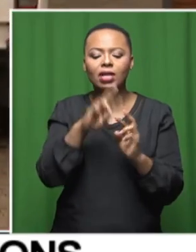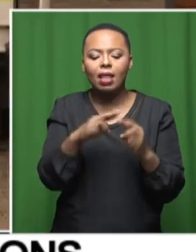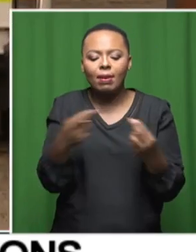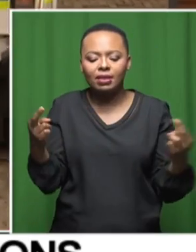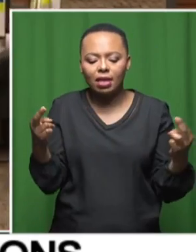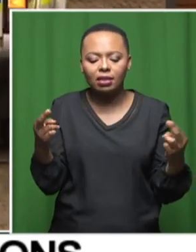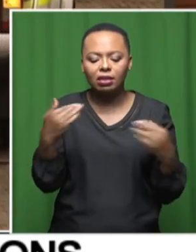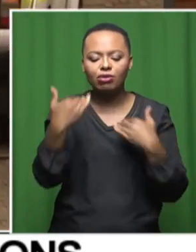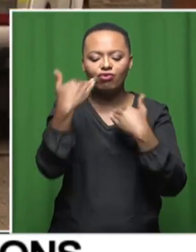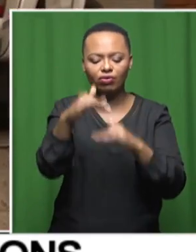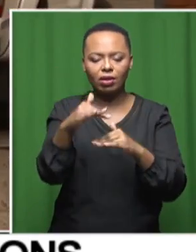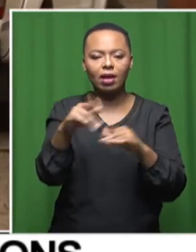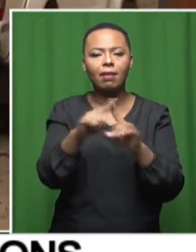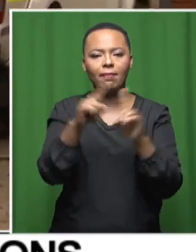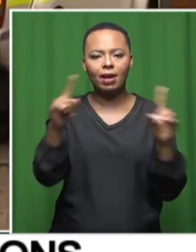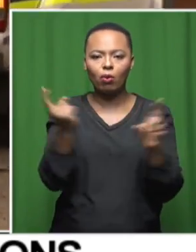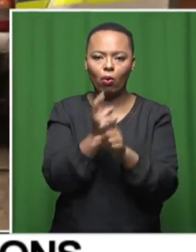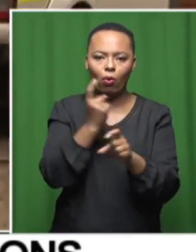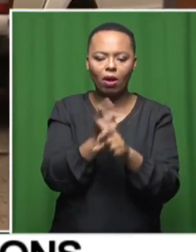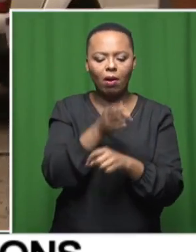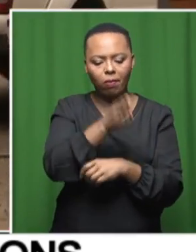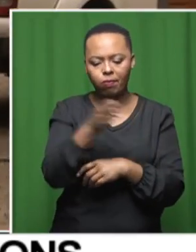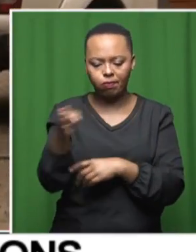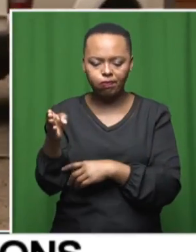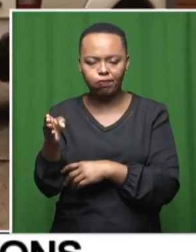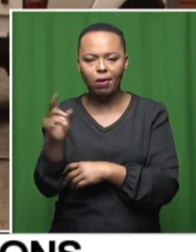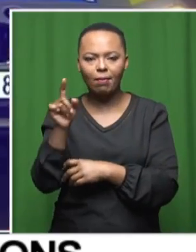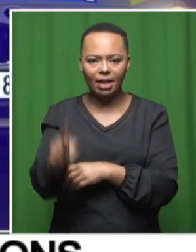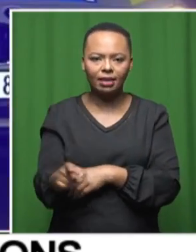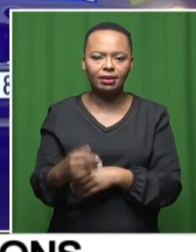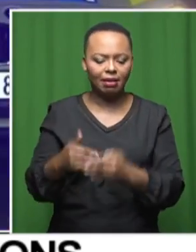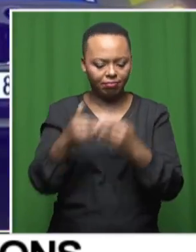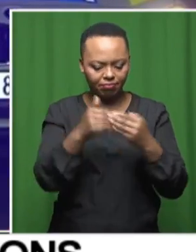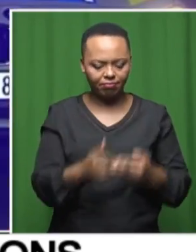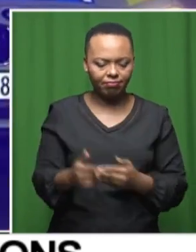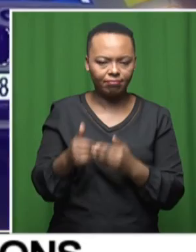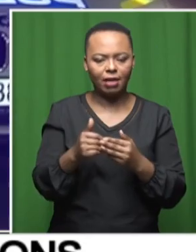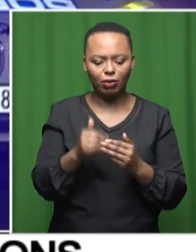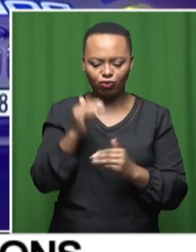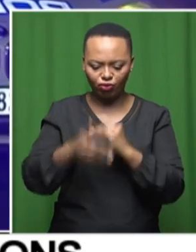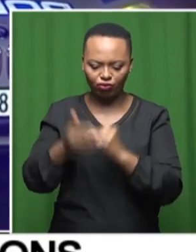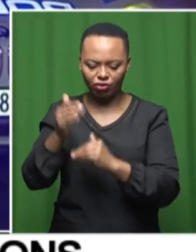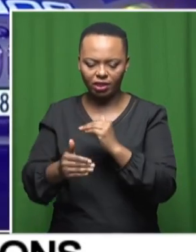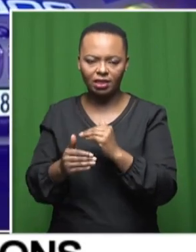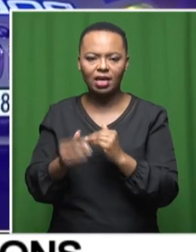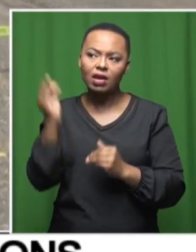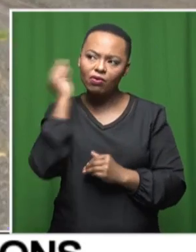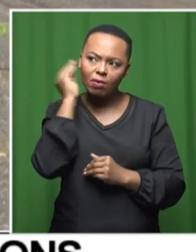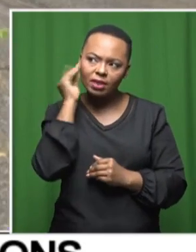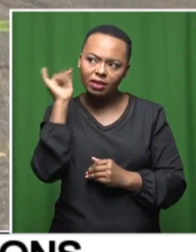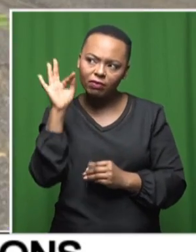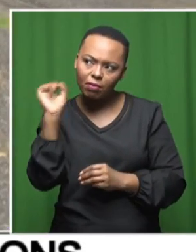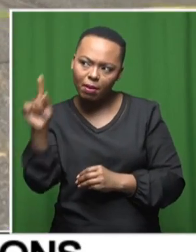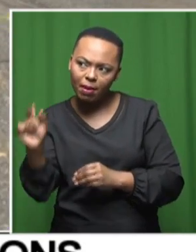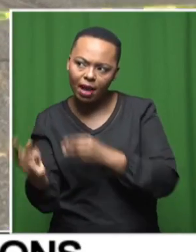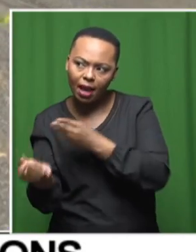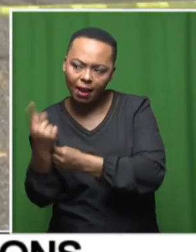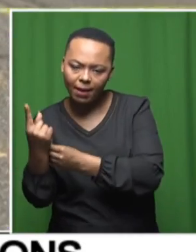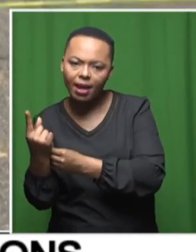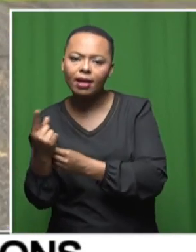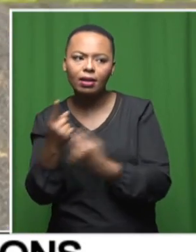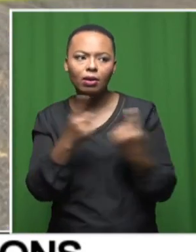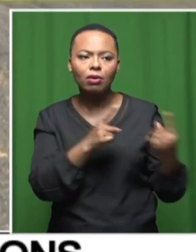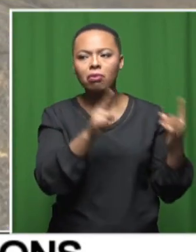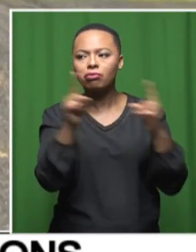as visible as possible, based on intelligence, based on information. There's a problem in that area, so